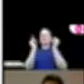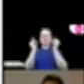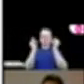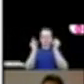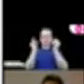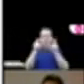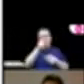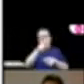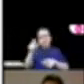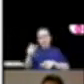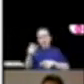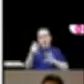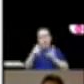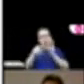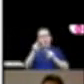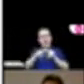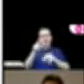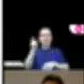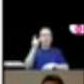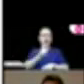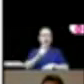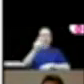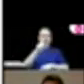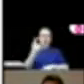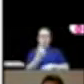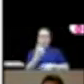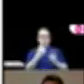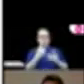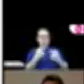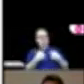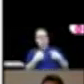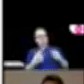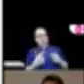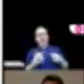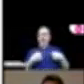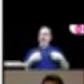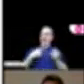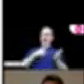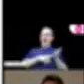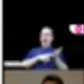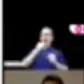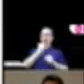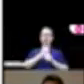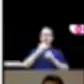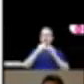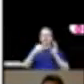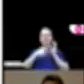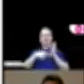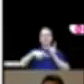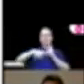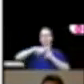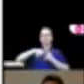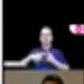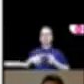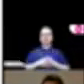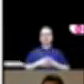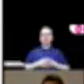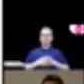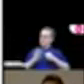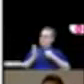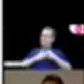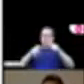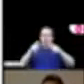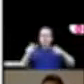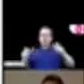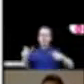color who identify as LGBT. So they feel like most people who are